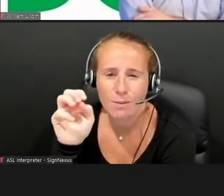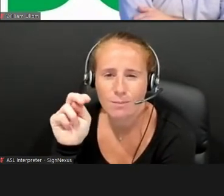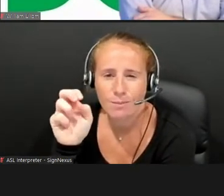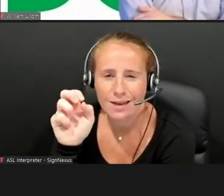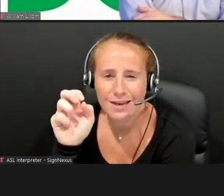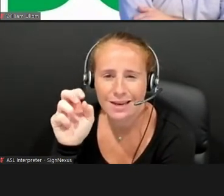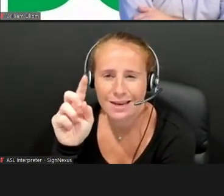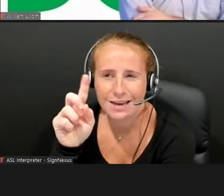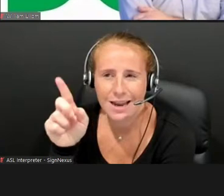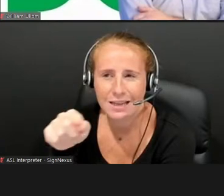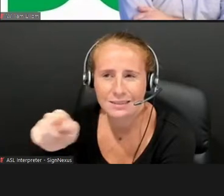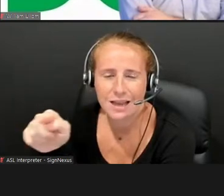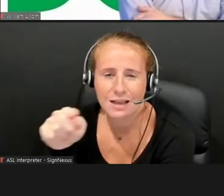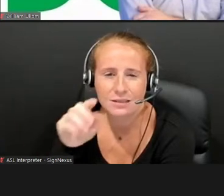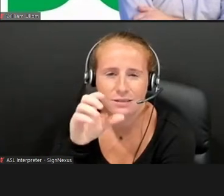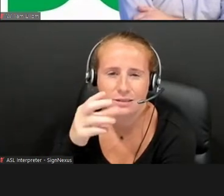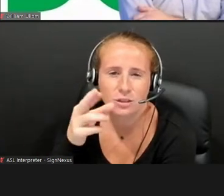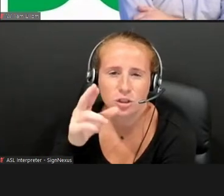Christian aru